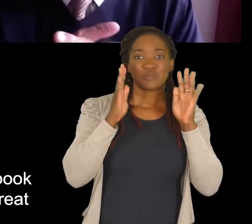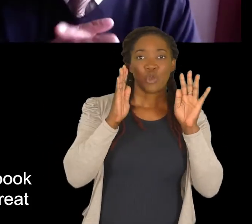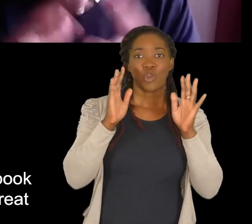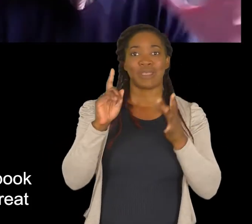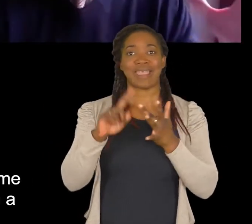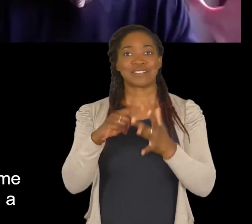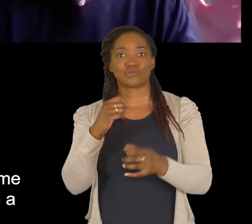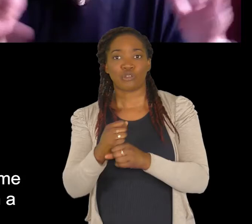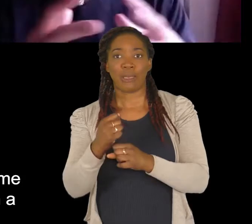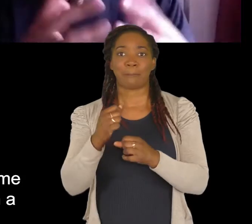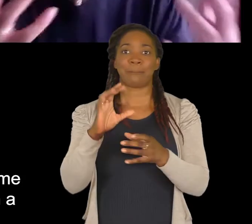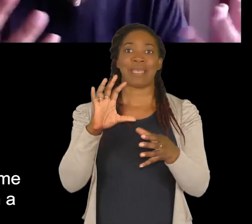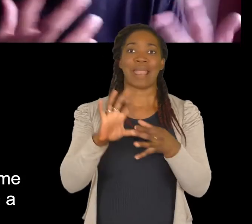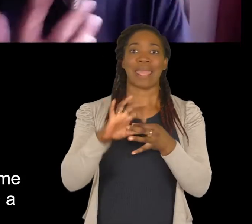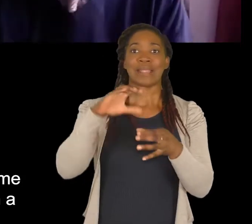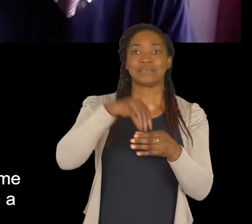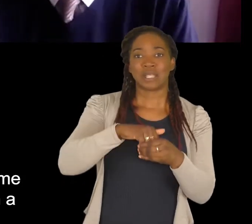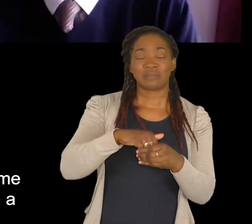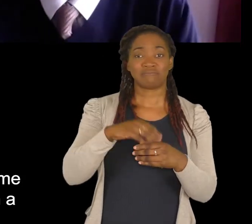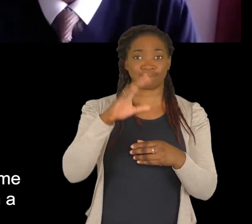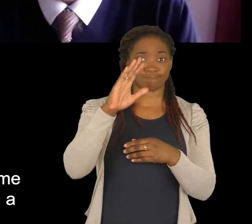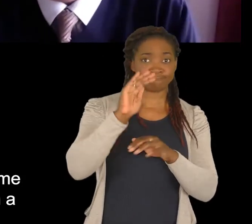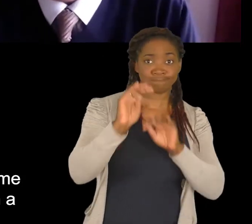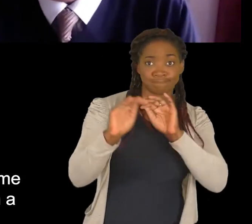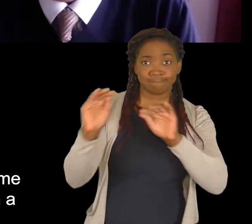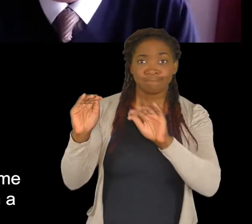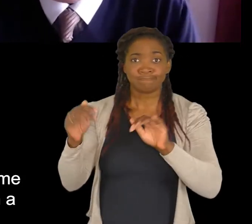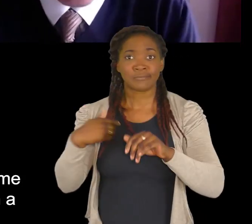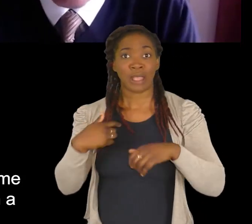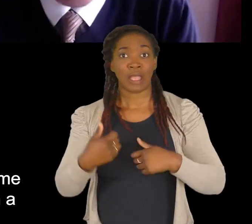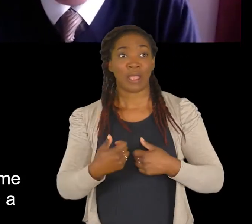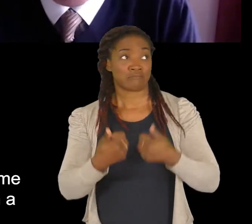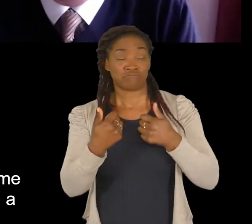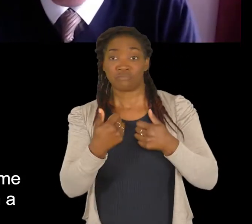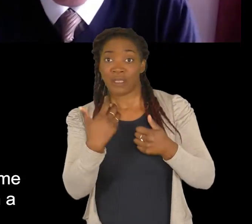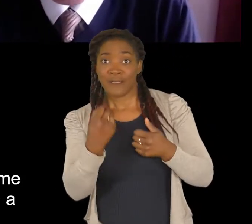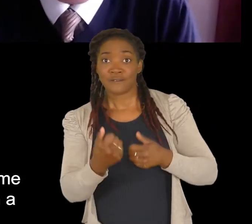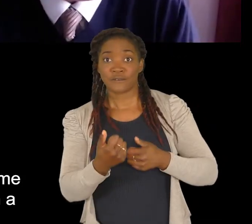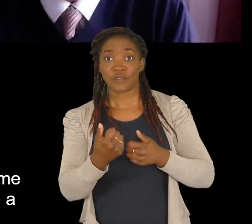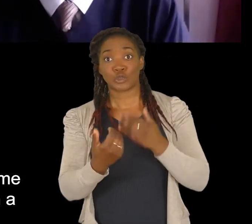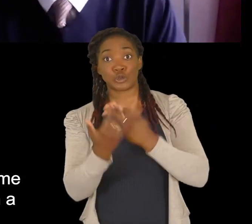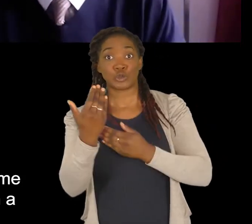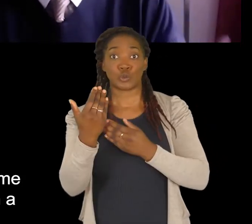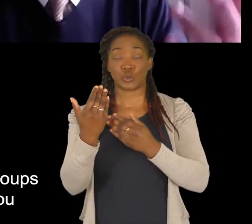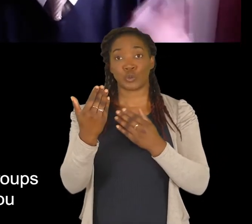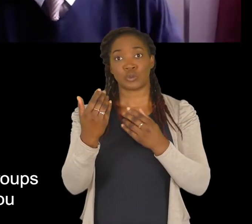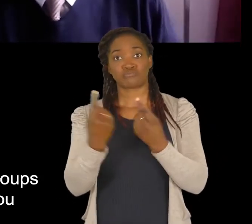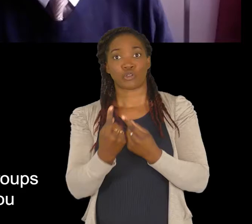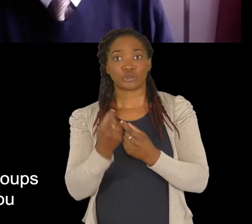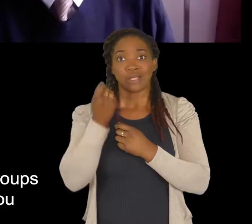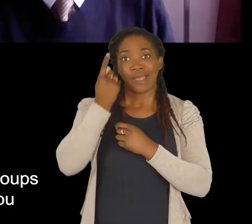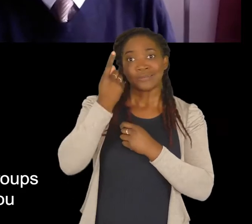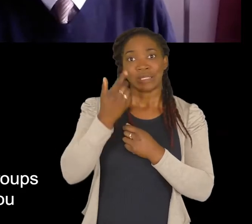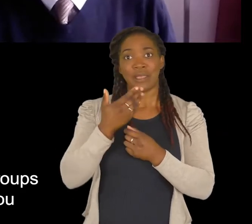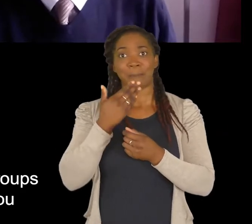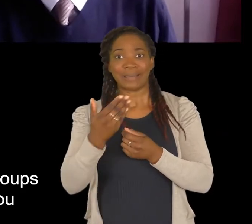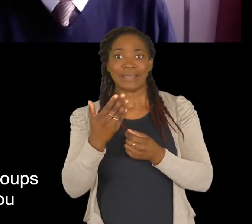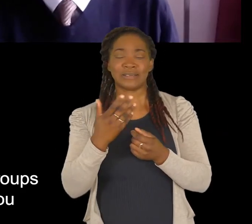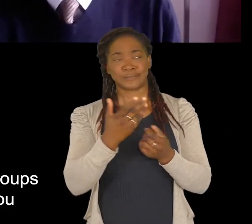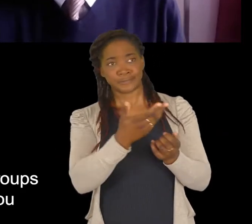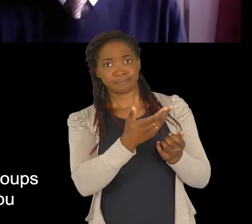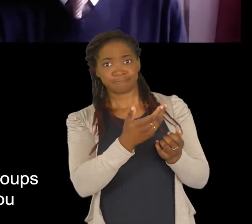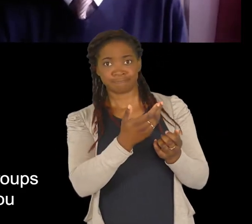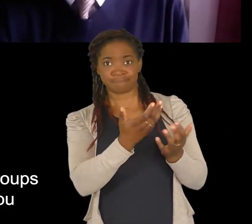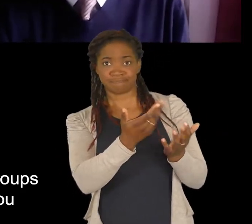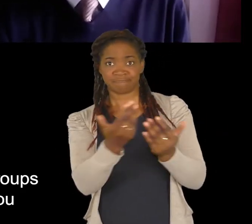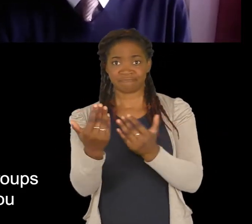saying, look, I've got a great idea, I've got a great product, I'm looking for some people that are part of a focus group. You give them a small voucher as a thank you,